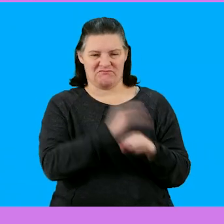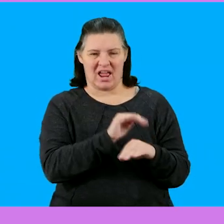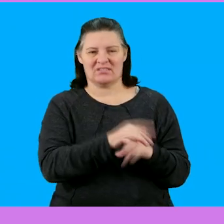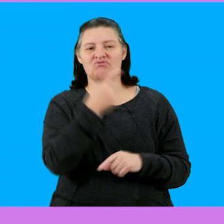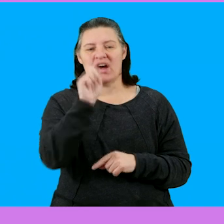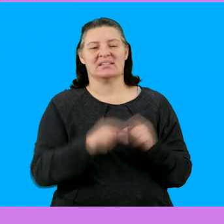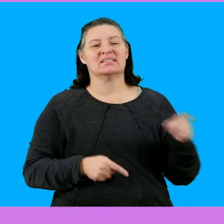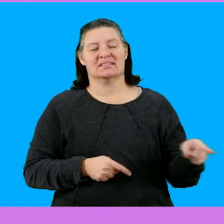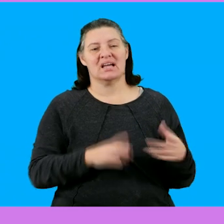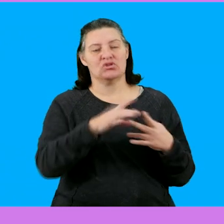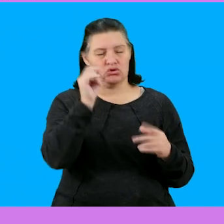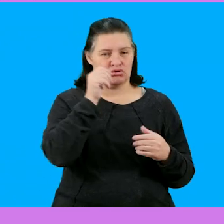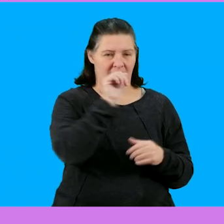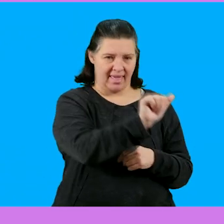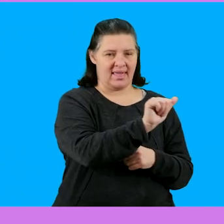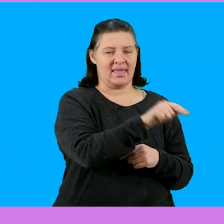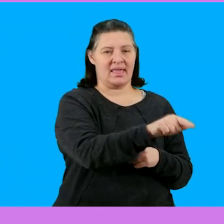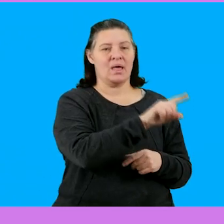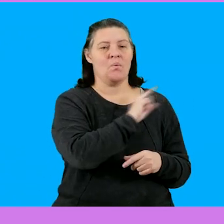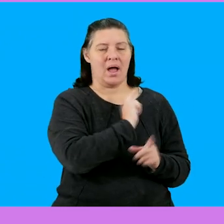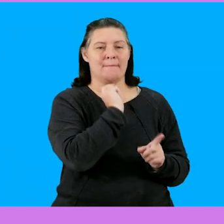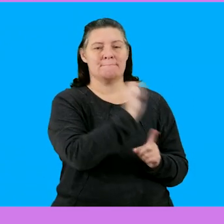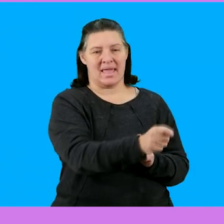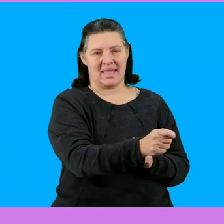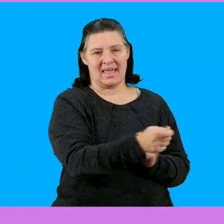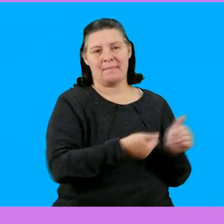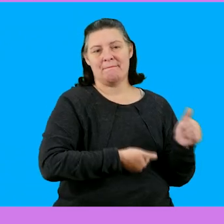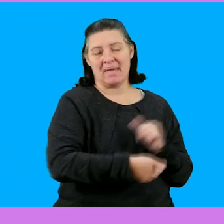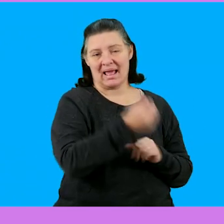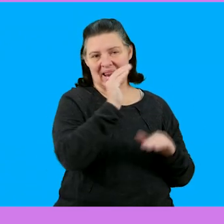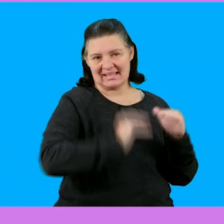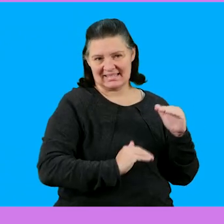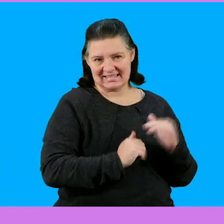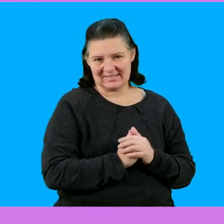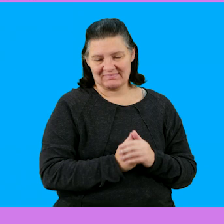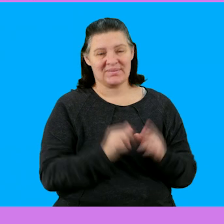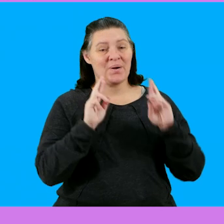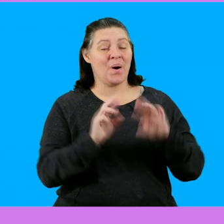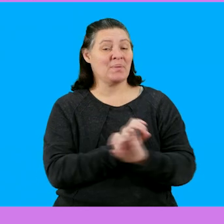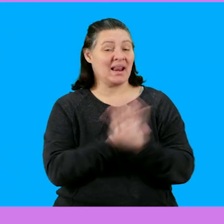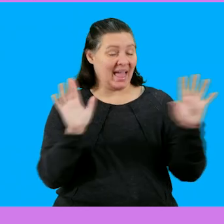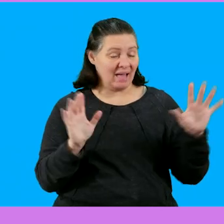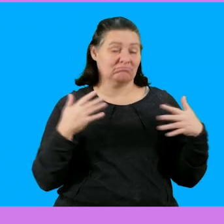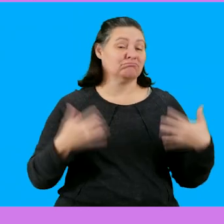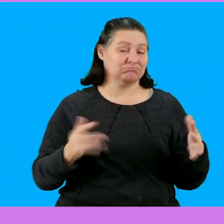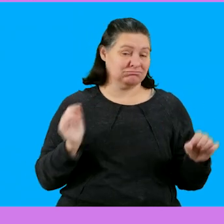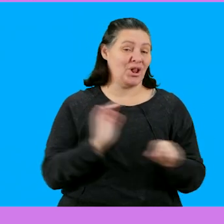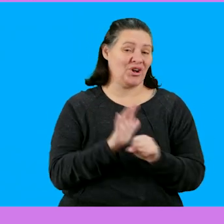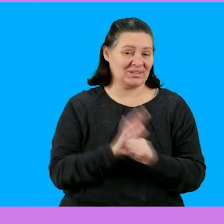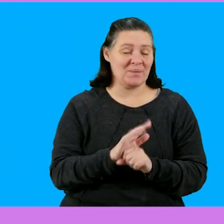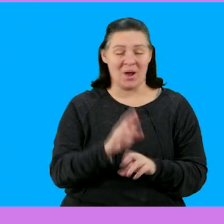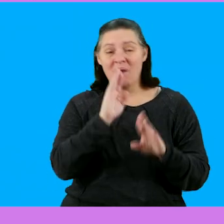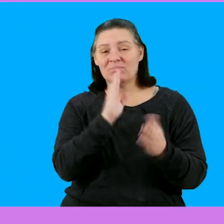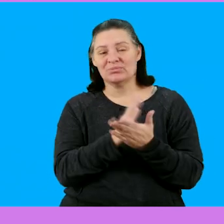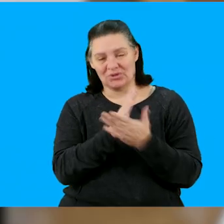He needs to go with option A because he will pay back less money. Guys, I hope that's clear. It's a mouthful, but I'm sure